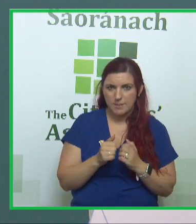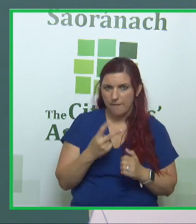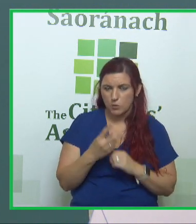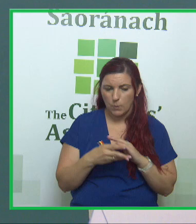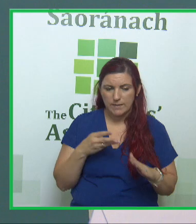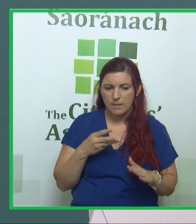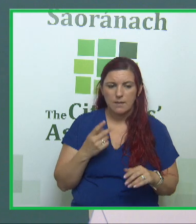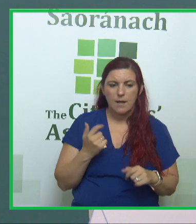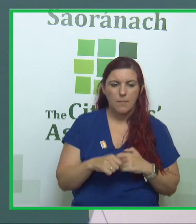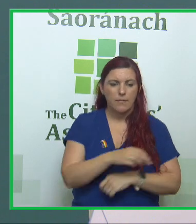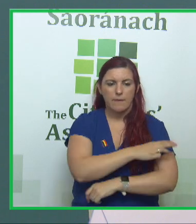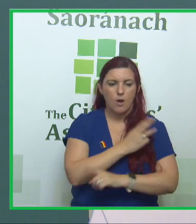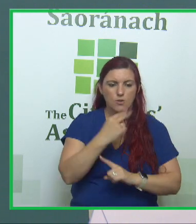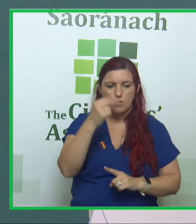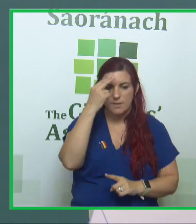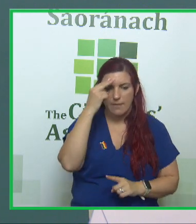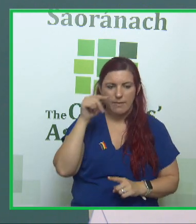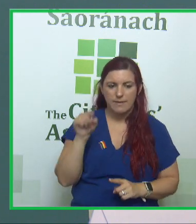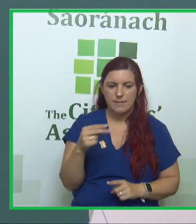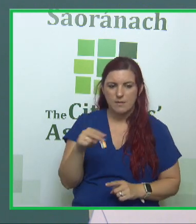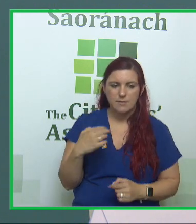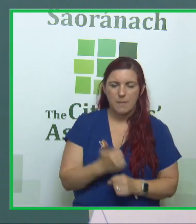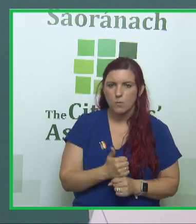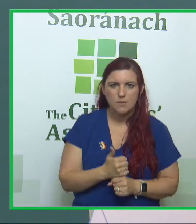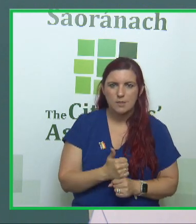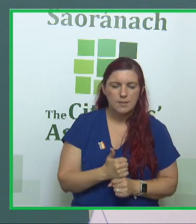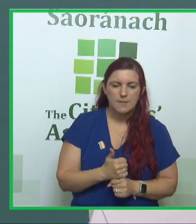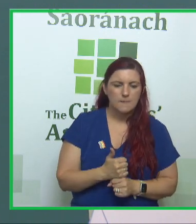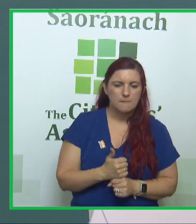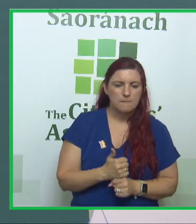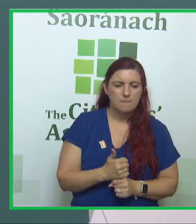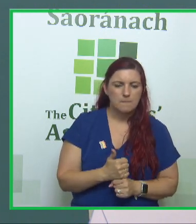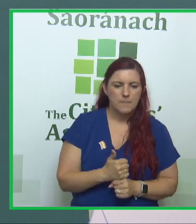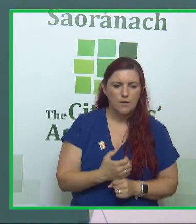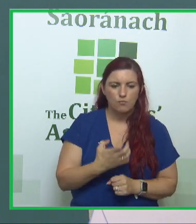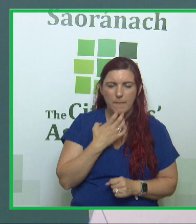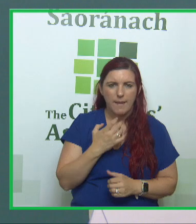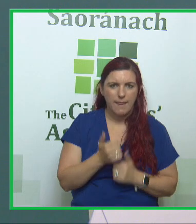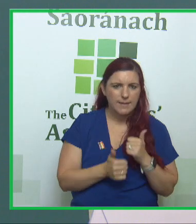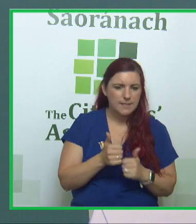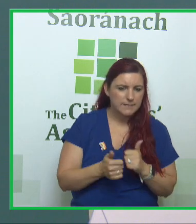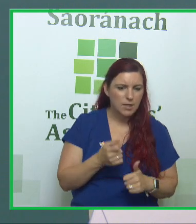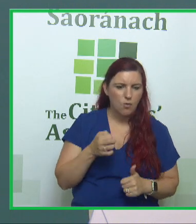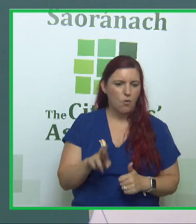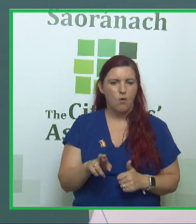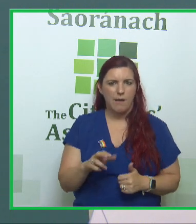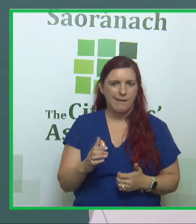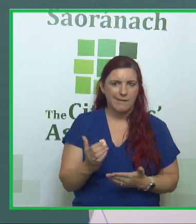on the goals. And the guards understand that this is not about, you know, criminal activity or